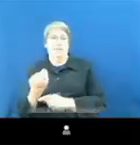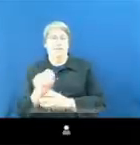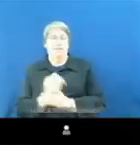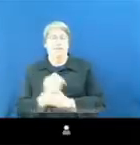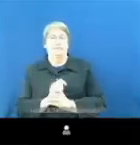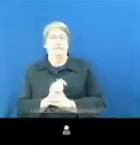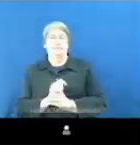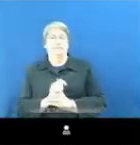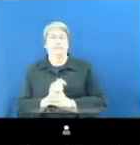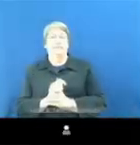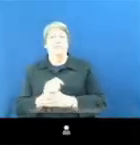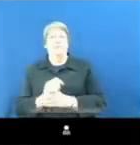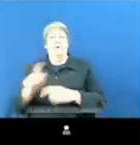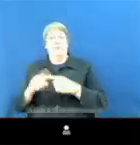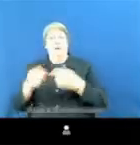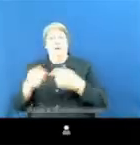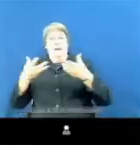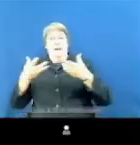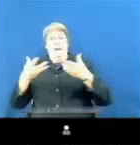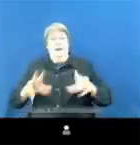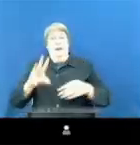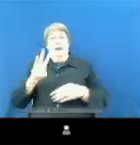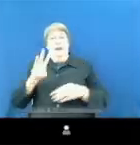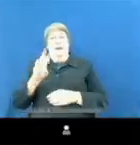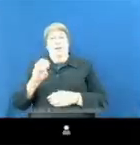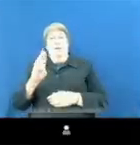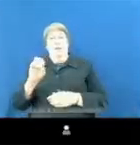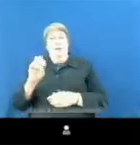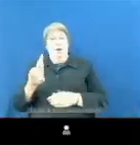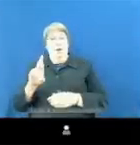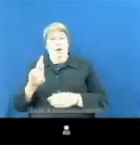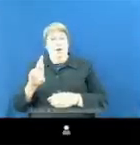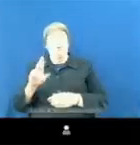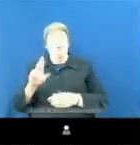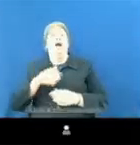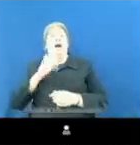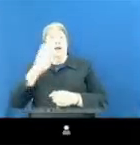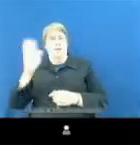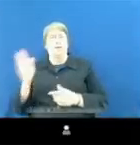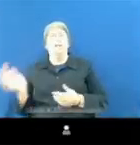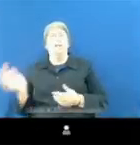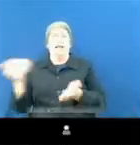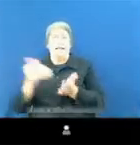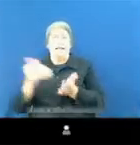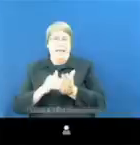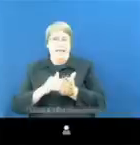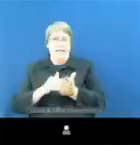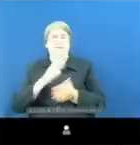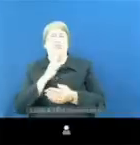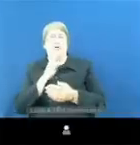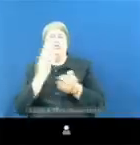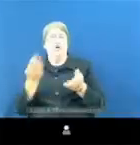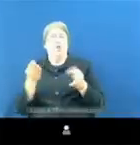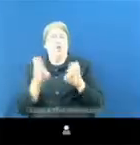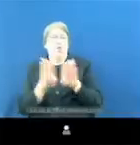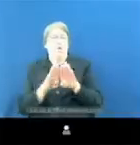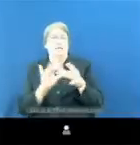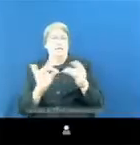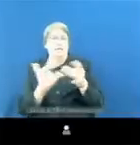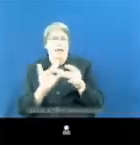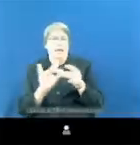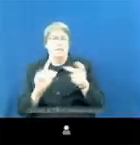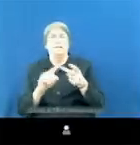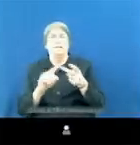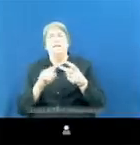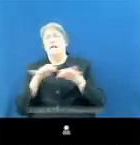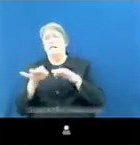After the webinar, I will come back on. I will have some other conclusion statements to make and talk about CEUs and our